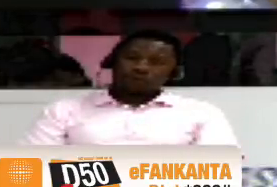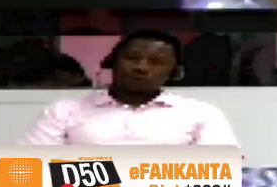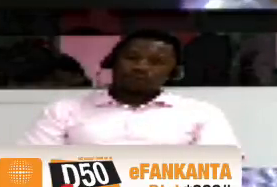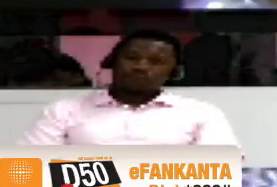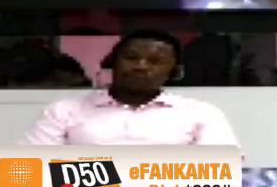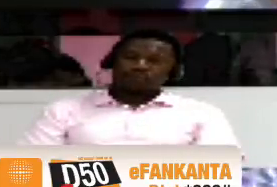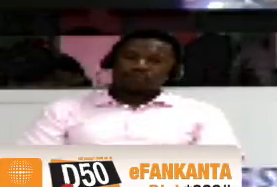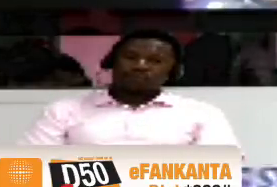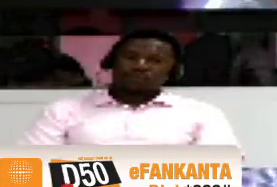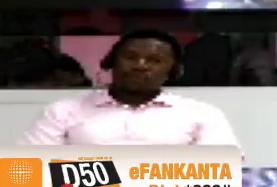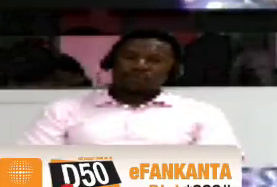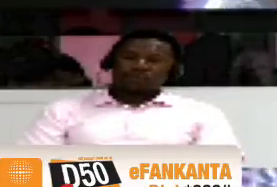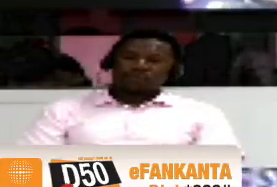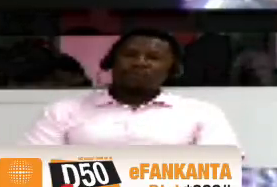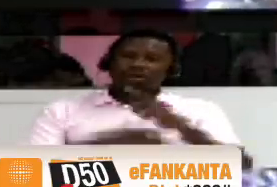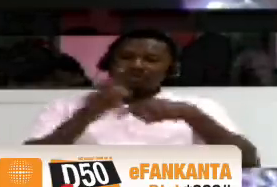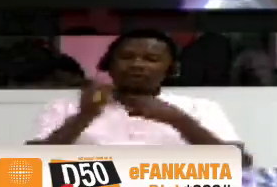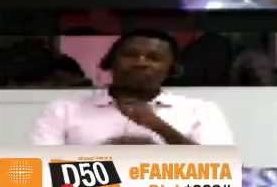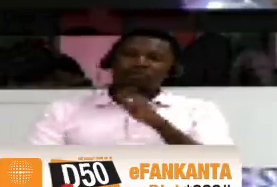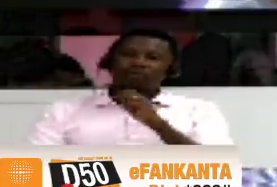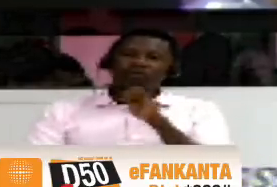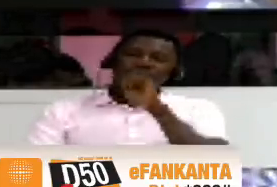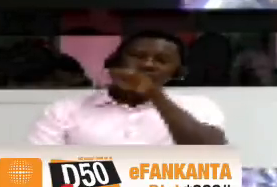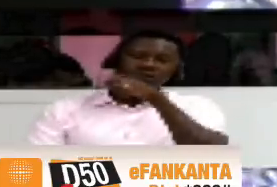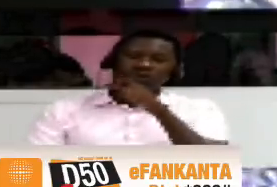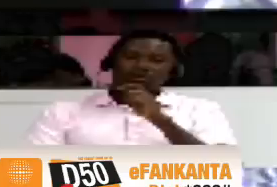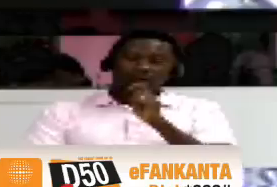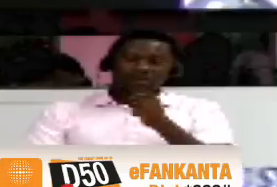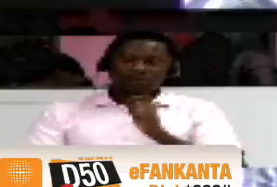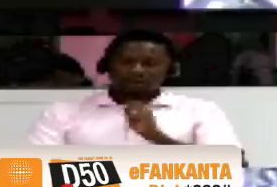So after your interview with